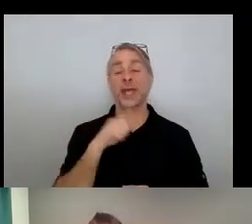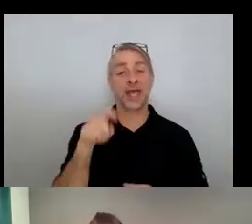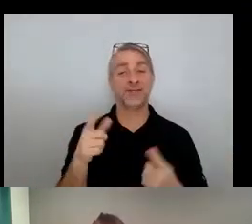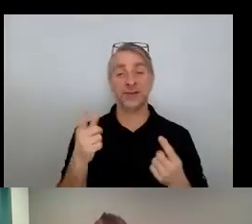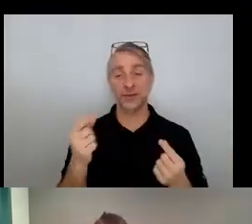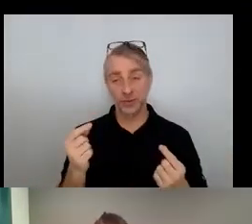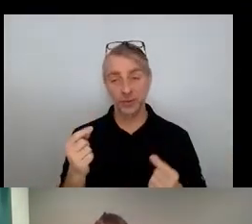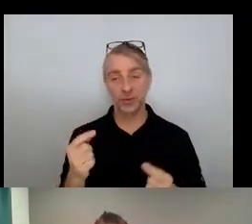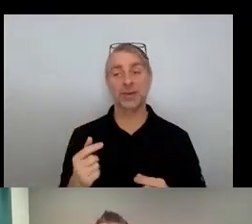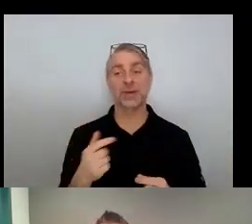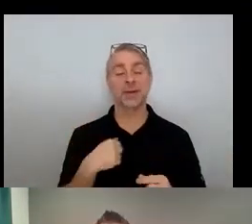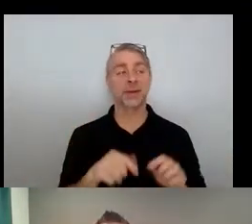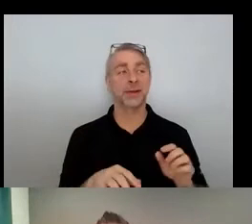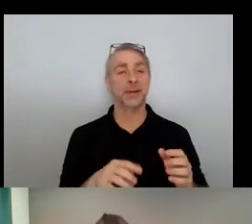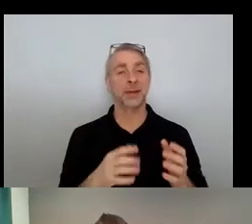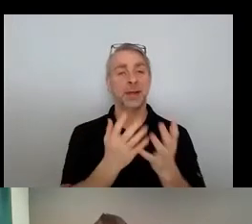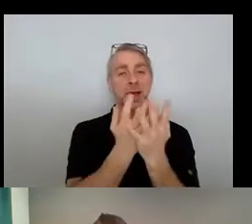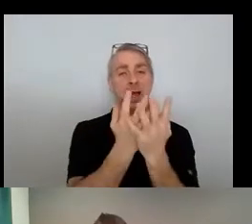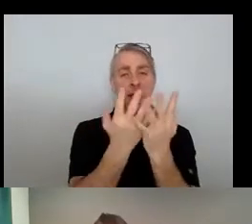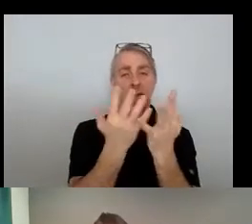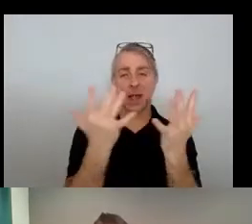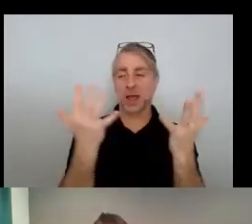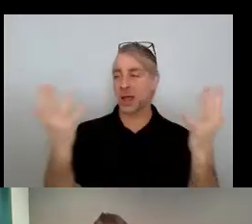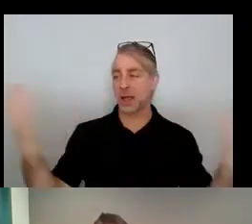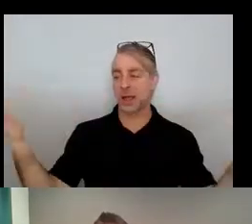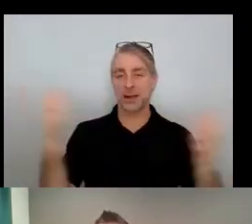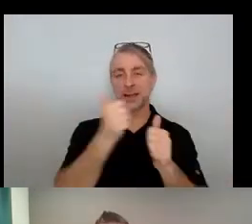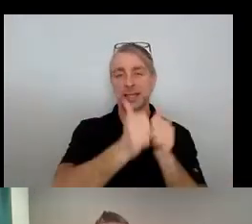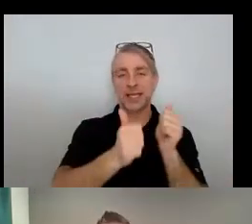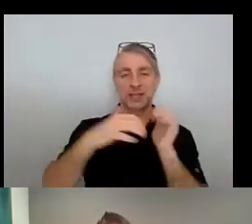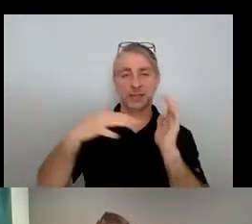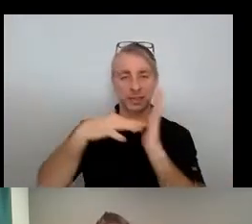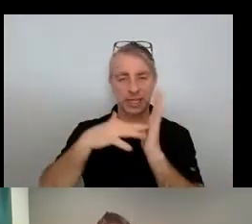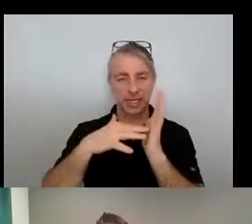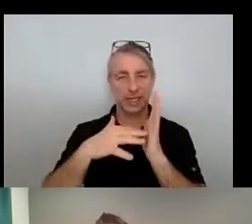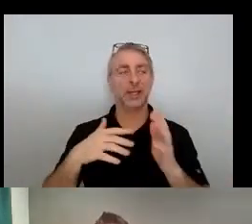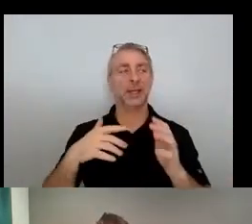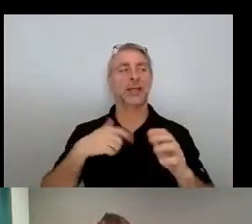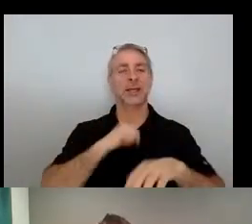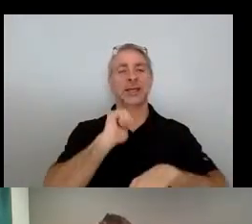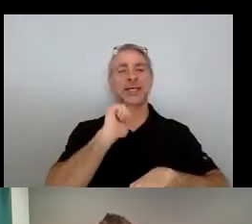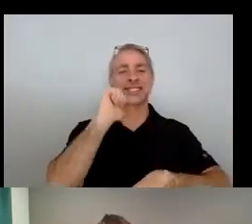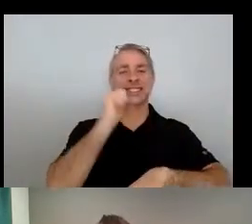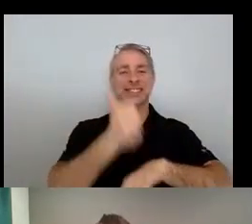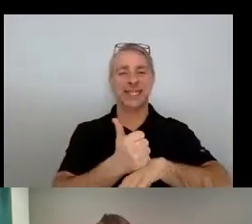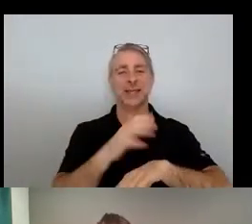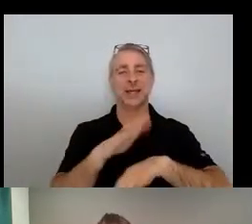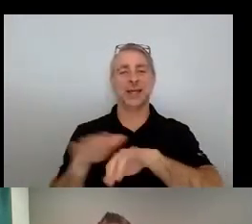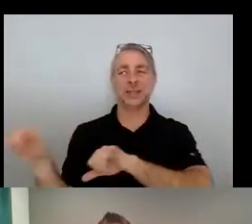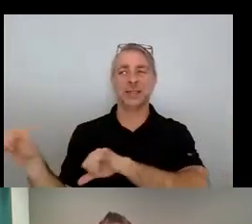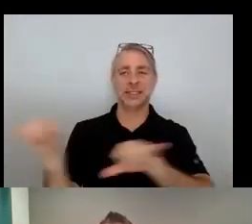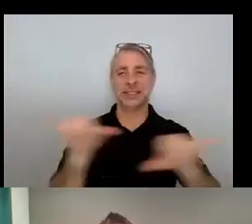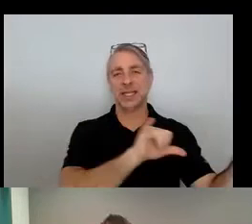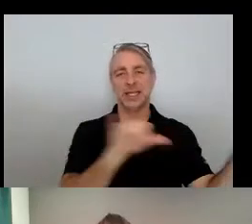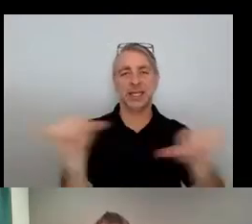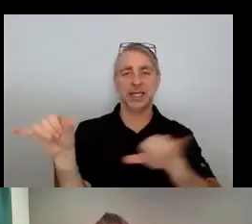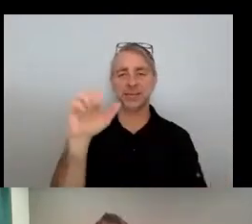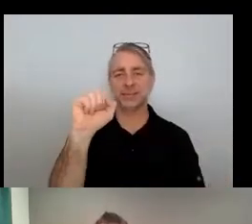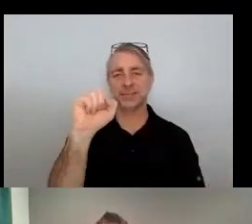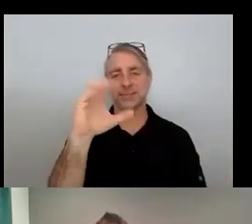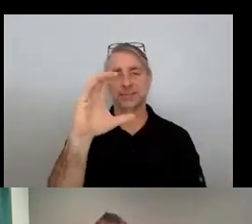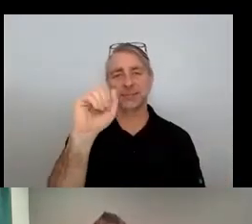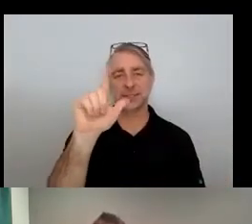all of the studies on the same scale so that they can be synthesized in the same model. And to do that,